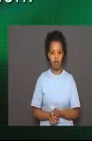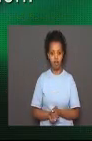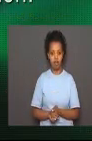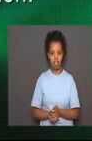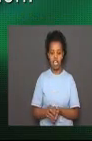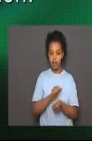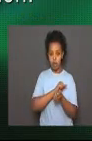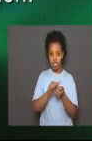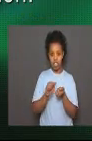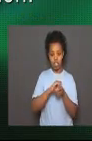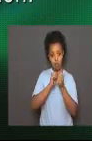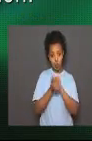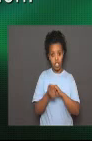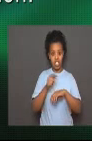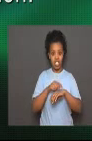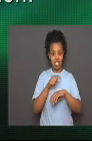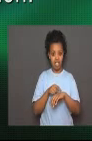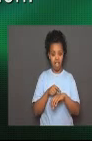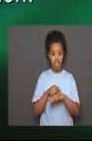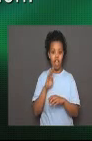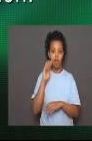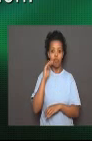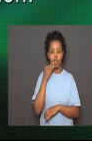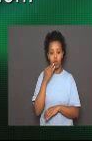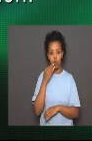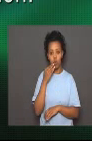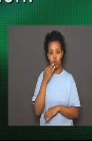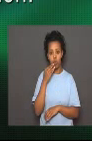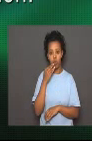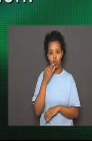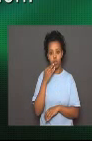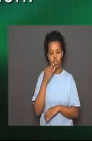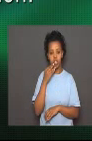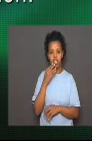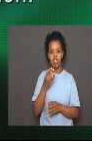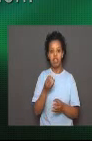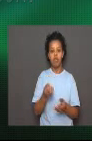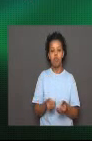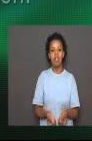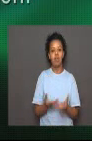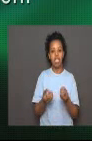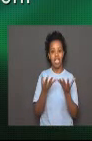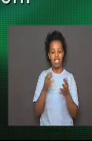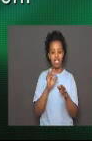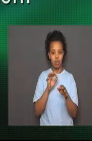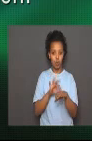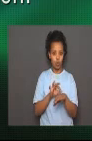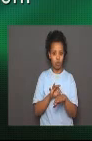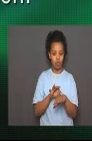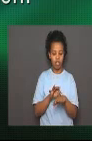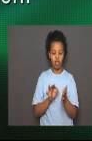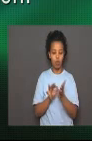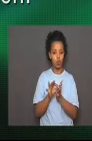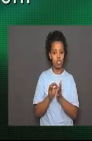In deletion mutation, a base is missed out during replication. In